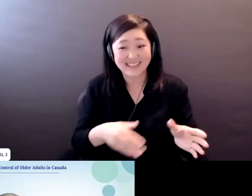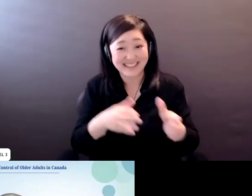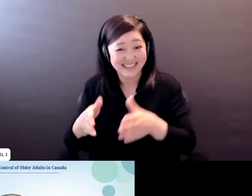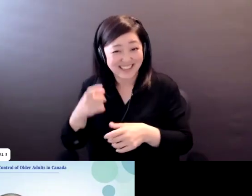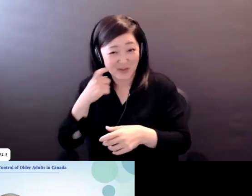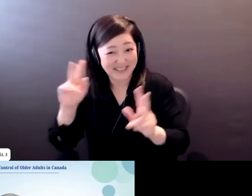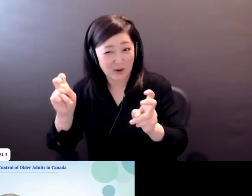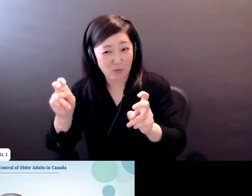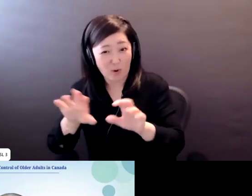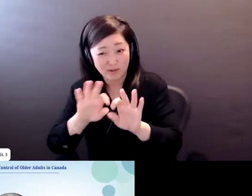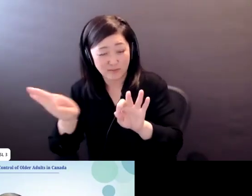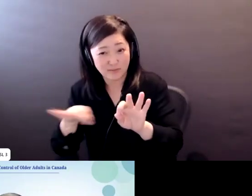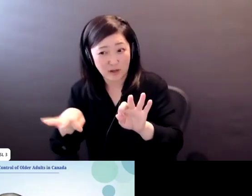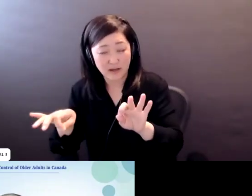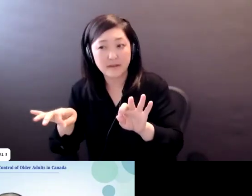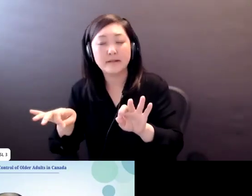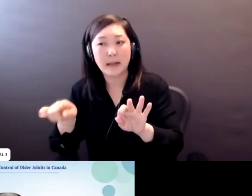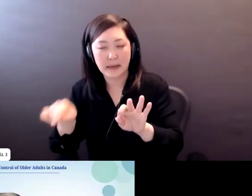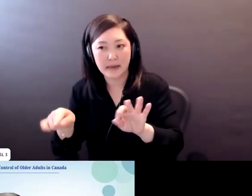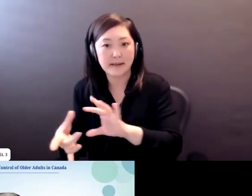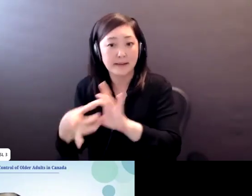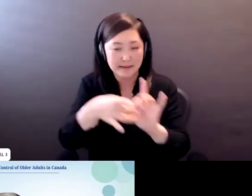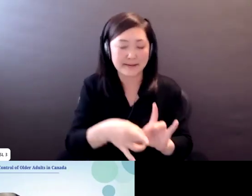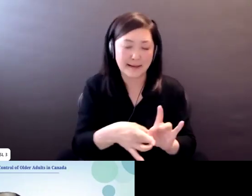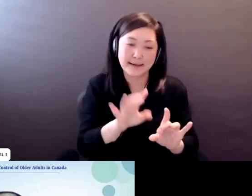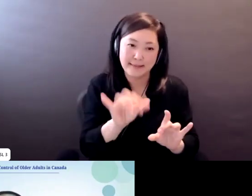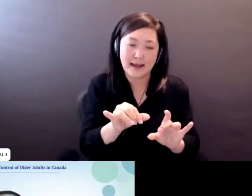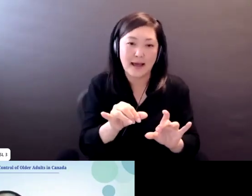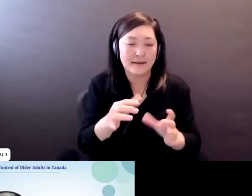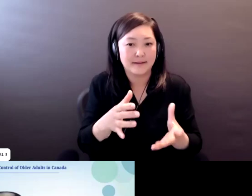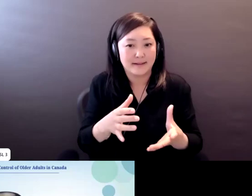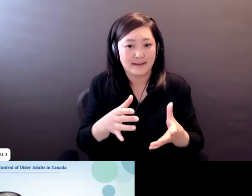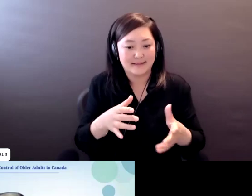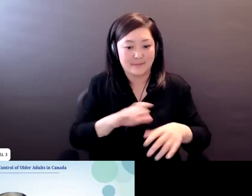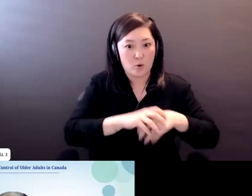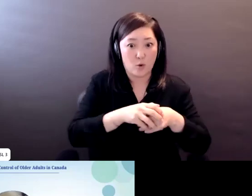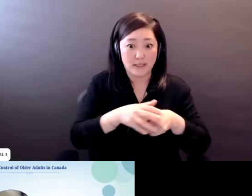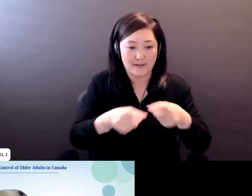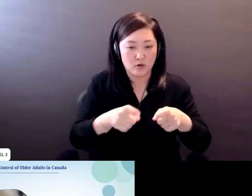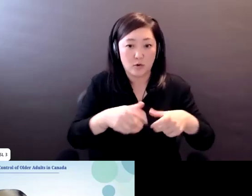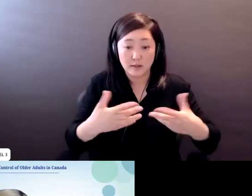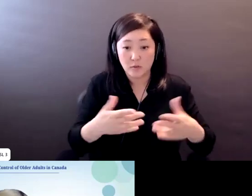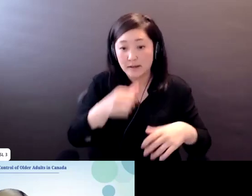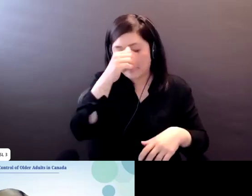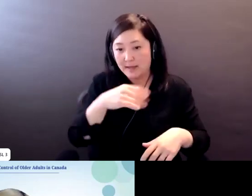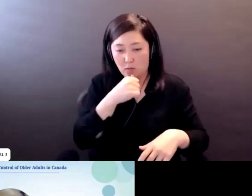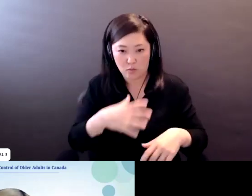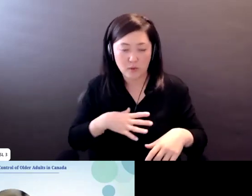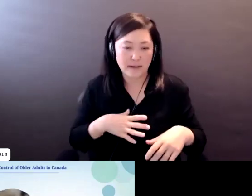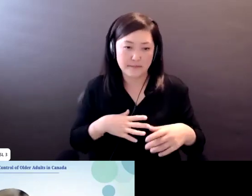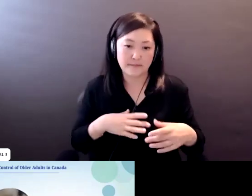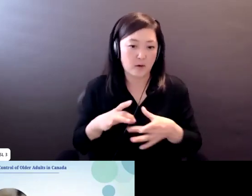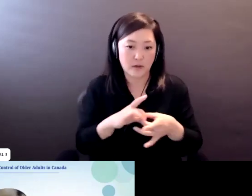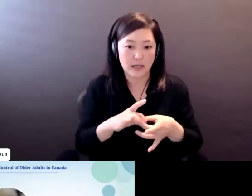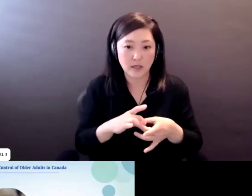very much connected this to sort of the male-female dynamic. But since that time, Oh,